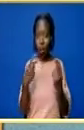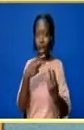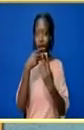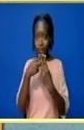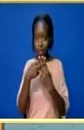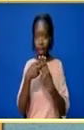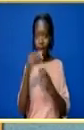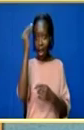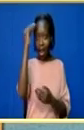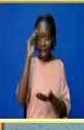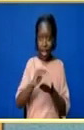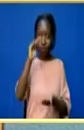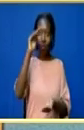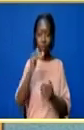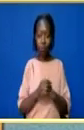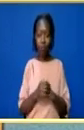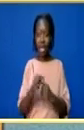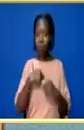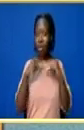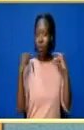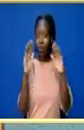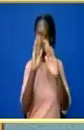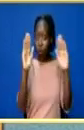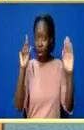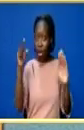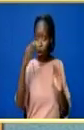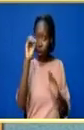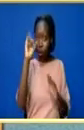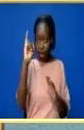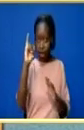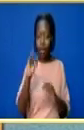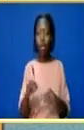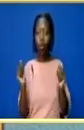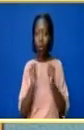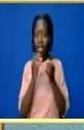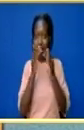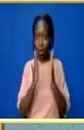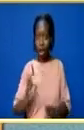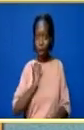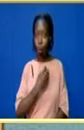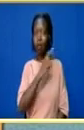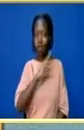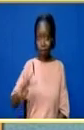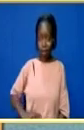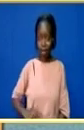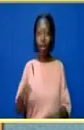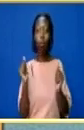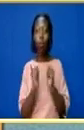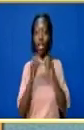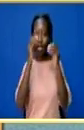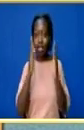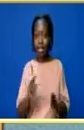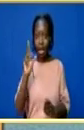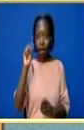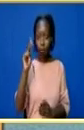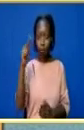learn more. I have been your host, Wango Indirango. Our sign language interpreter has been Velma Akinyi, and our teacher has